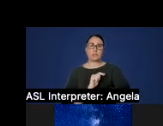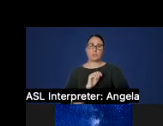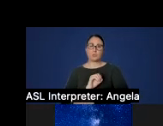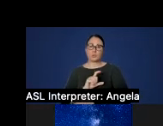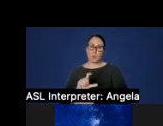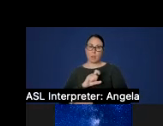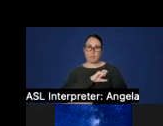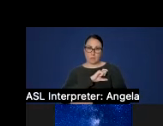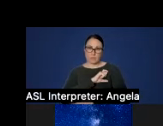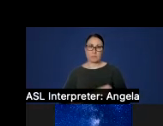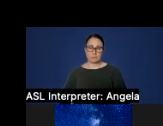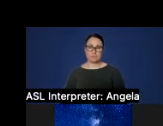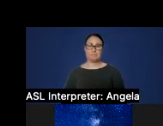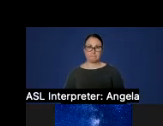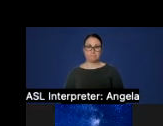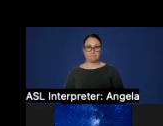Okay, next slide.